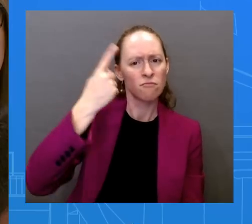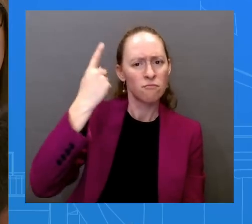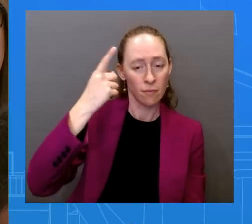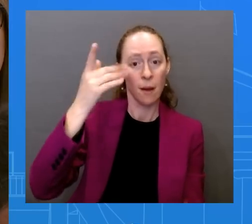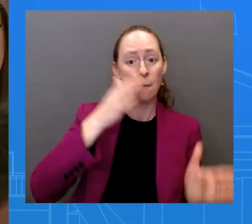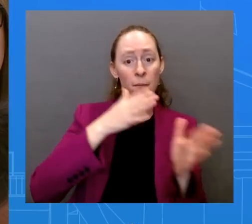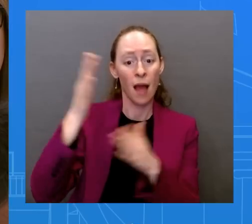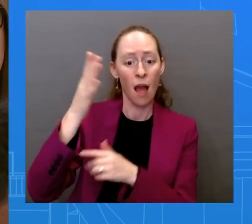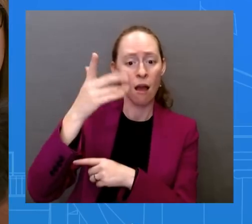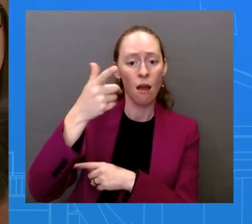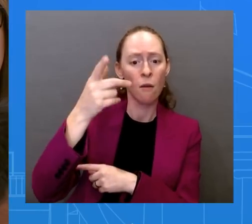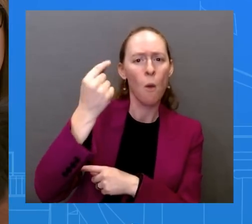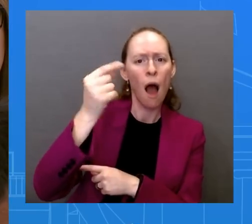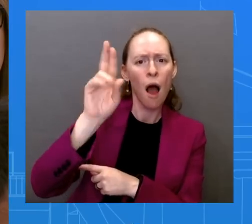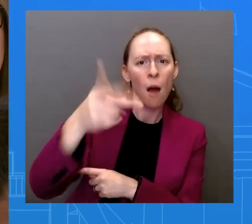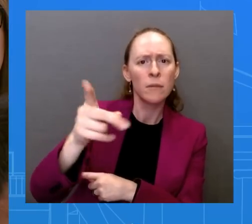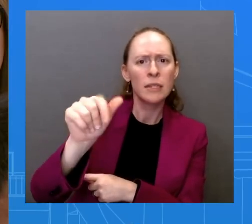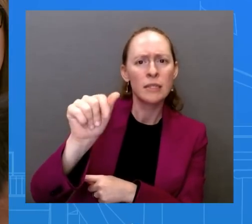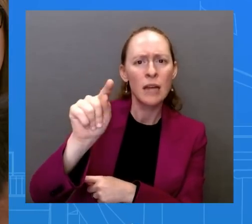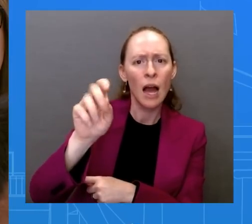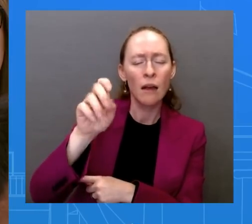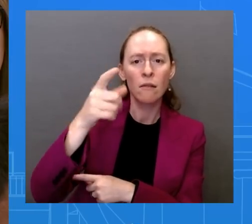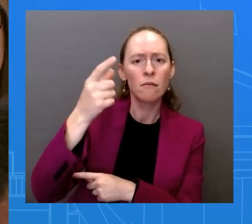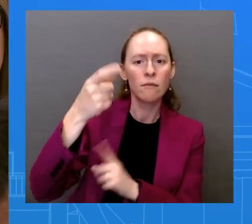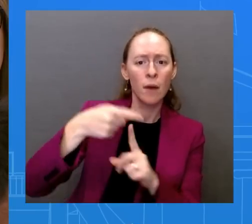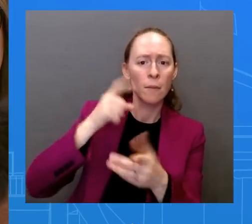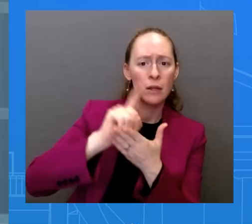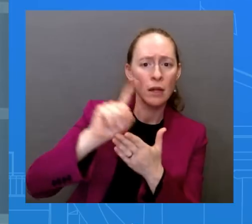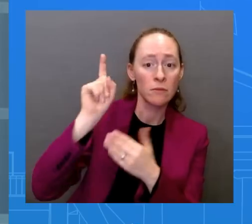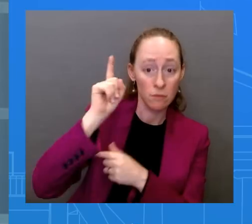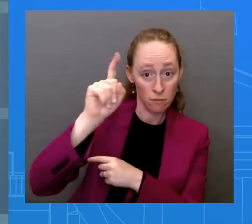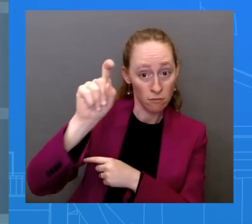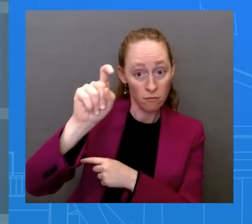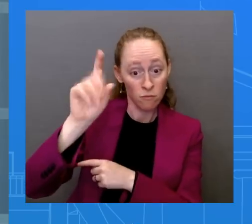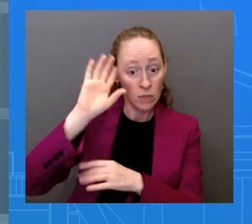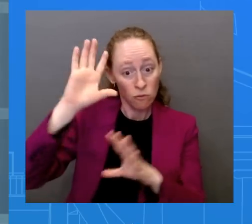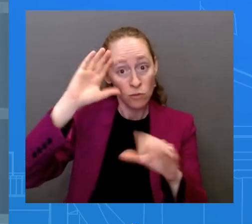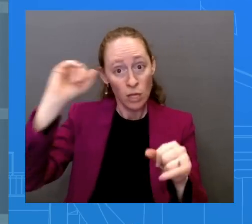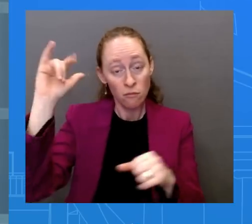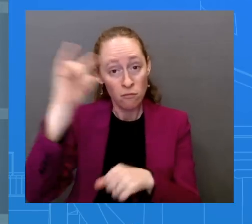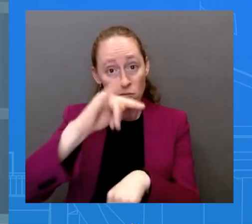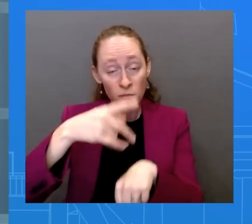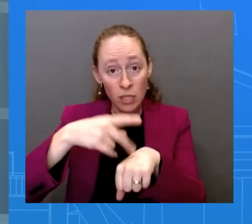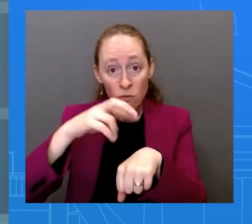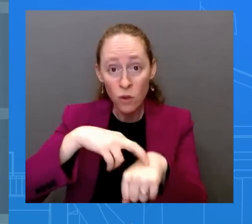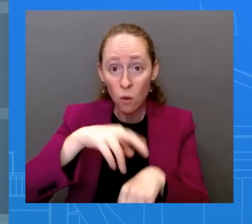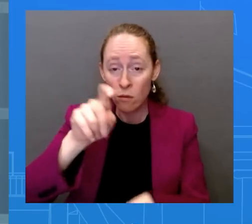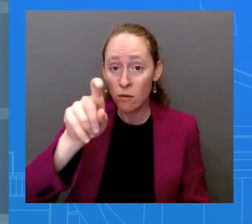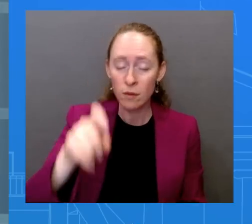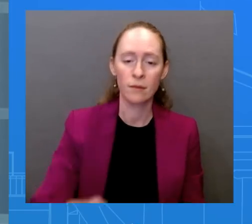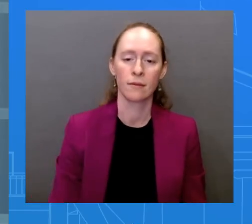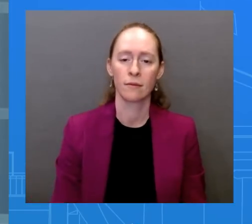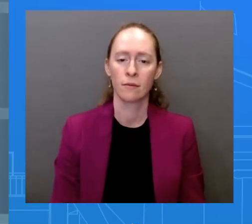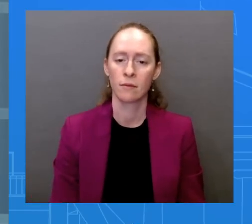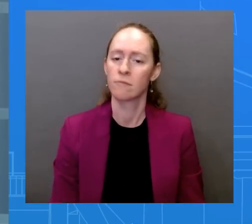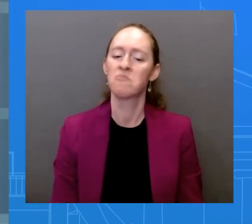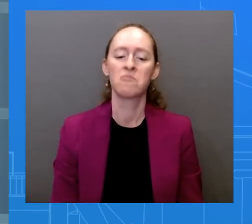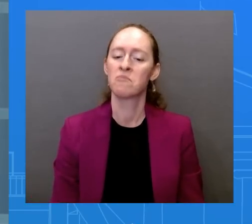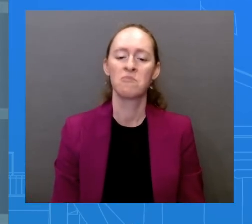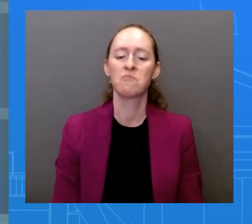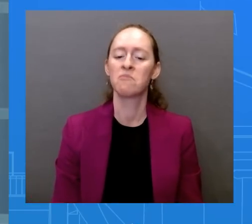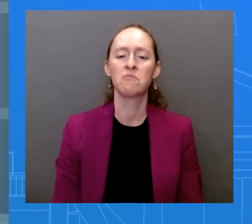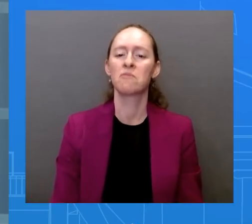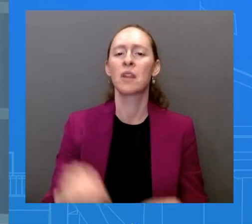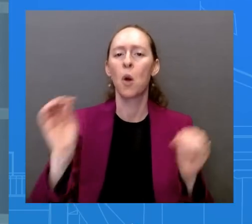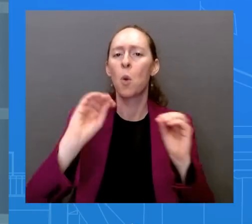the president does intend to travel to Puerto Rico? We don't have anything to preview at this time. We continue to closely monitor